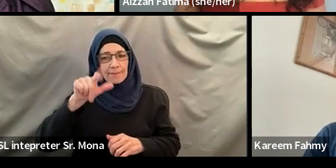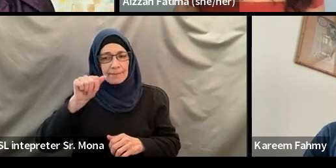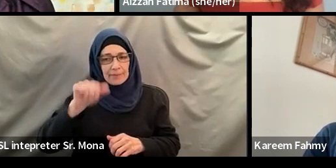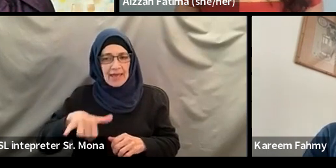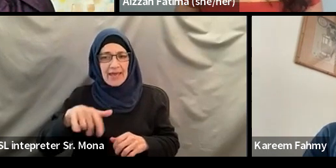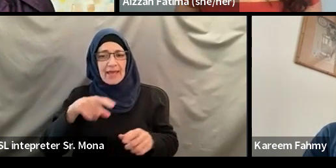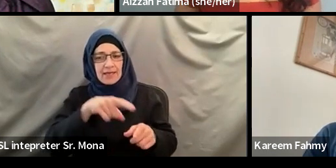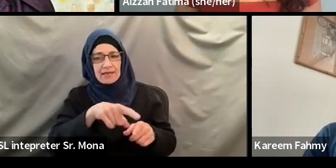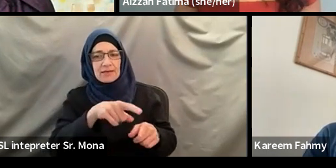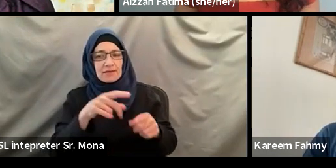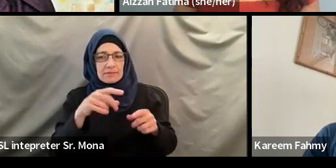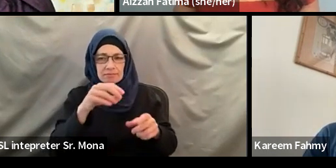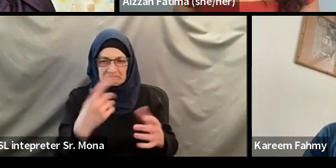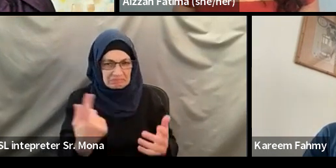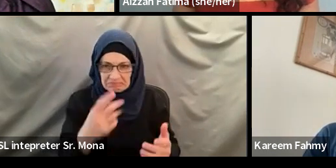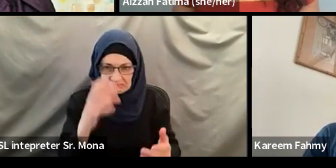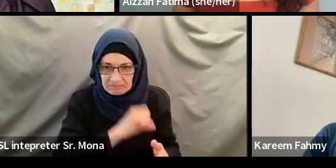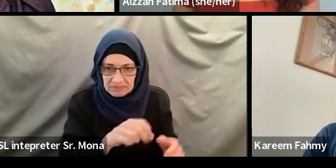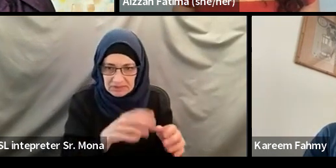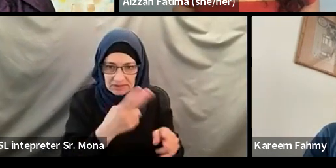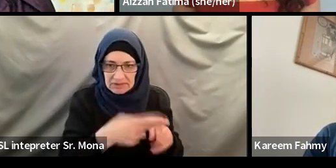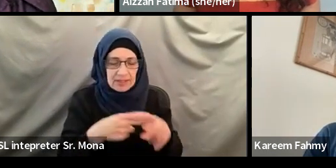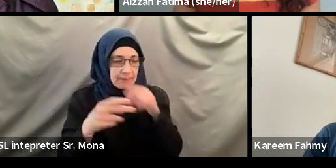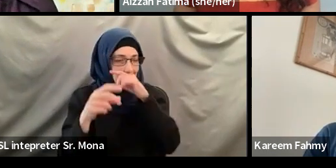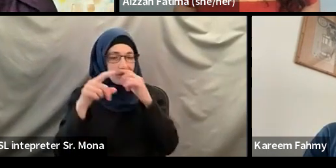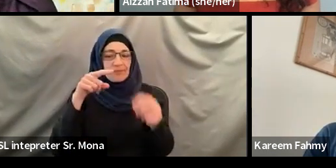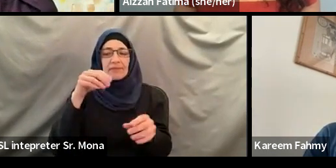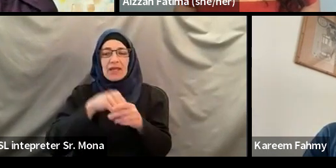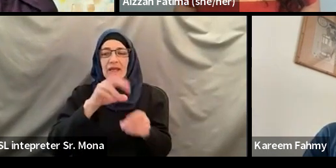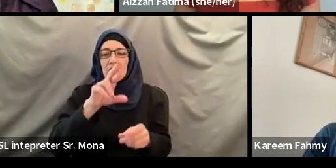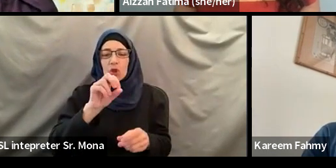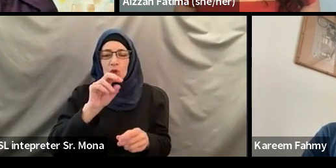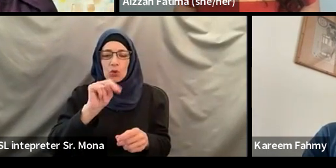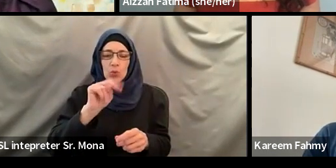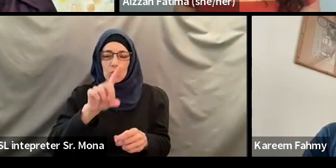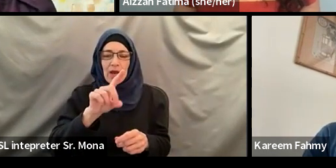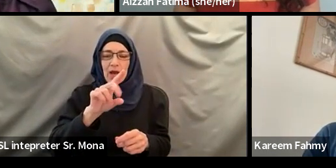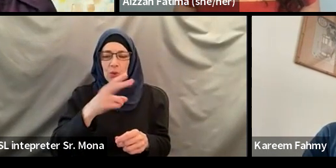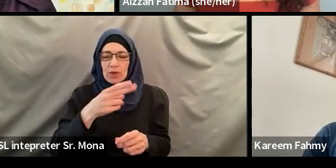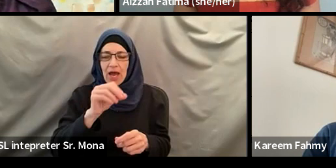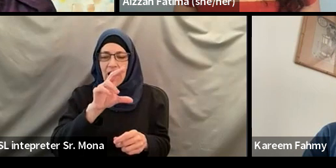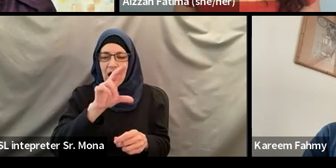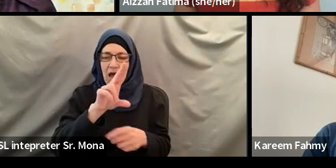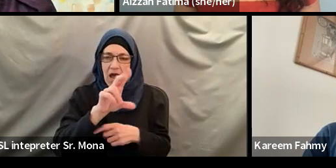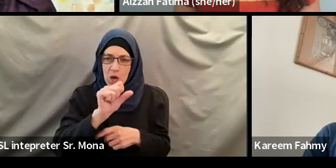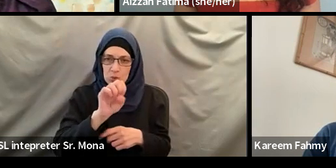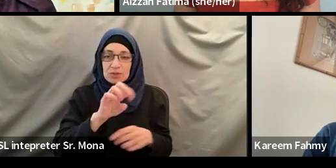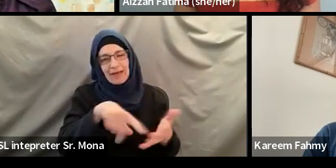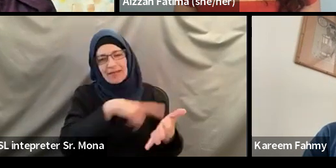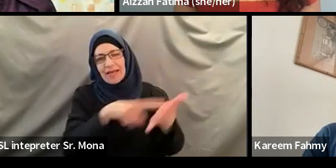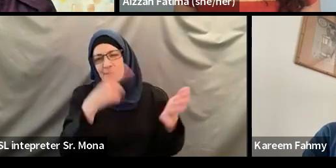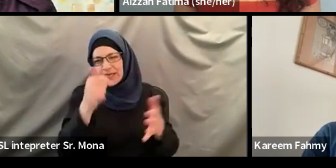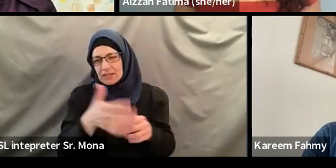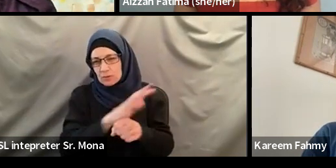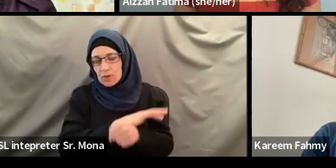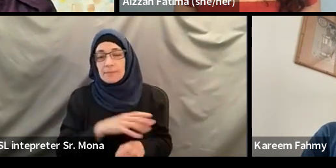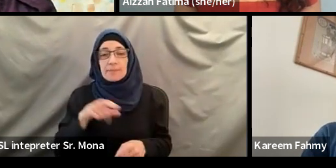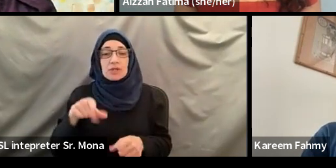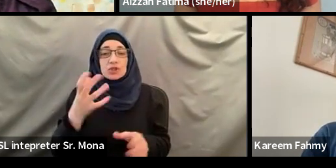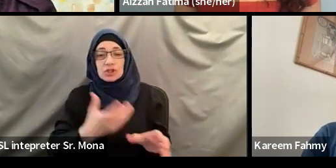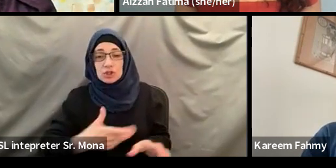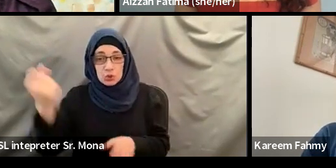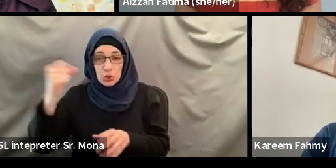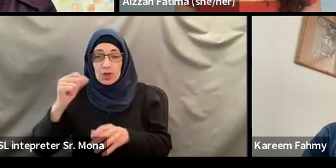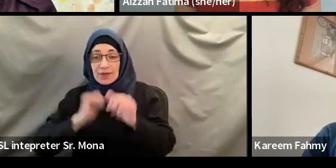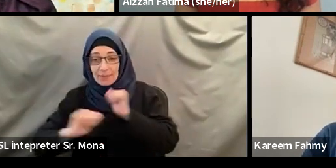COVID. And then single-handedly took the play, put up a reading of it, made all the theater